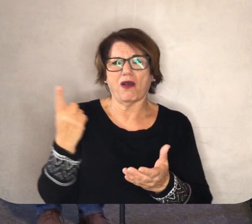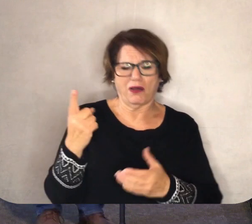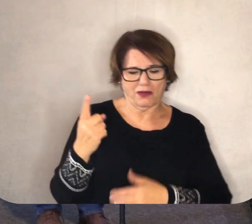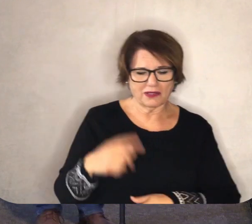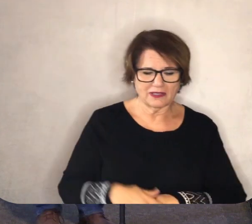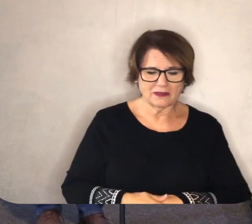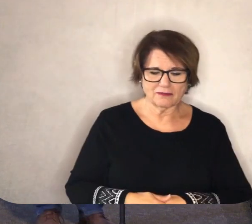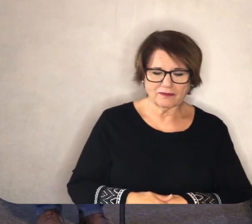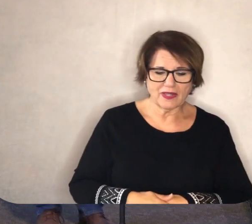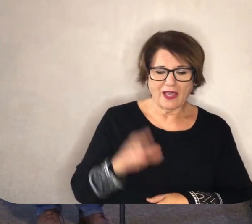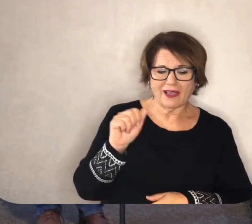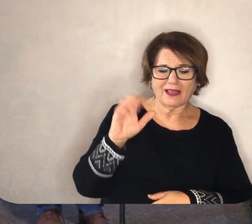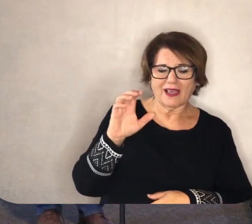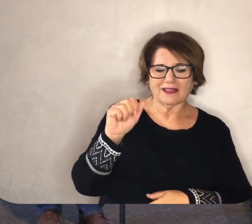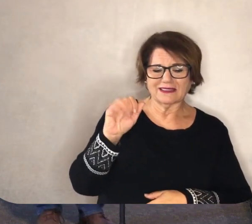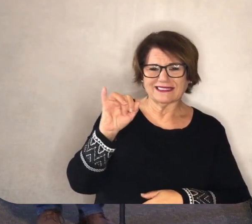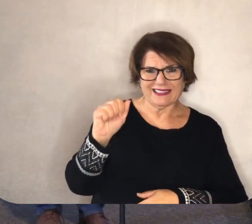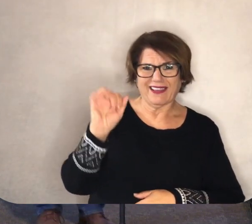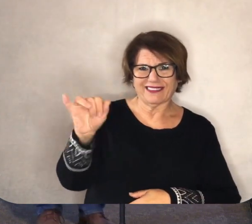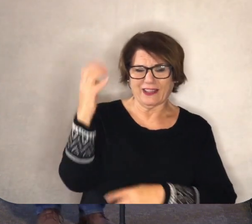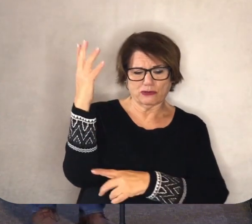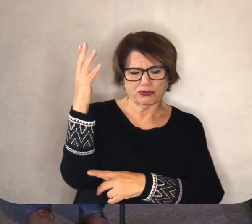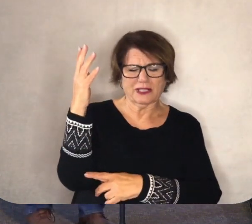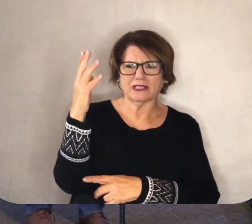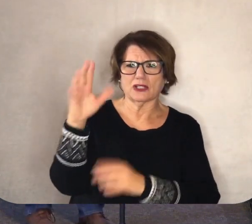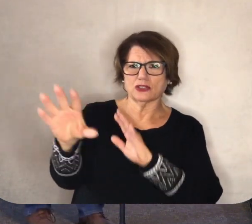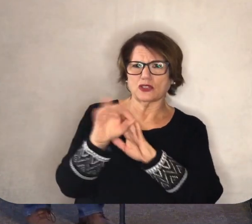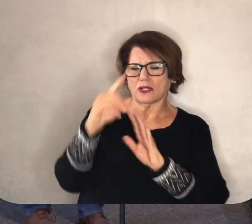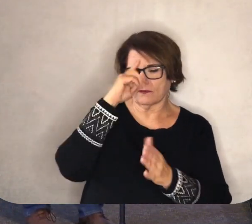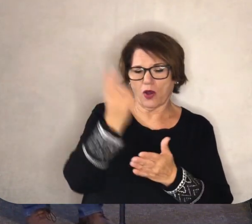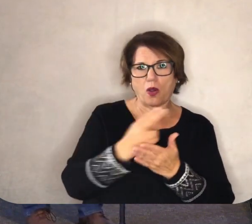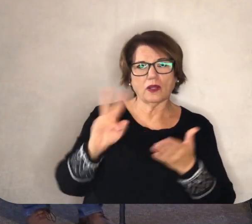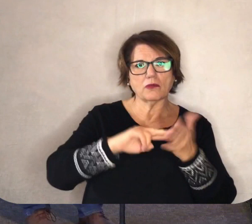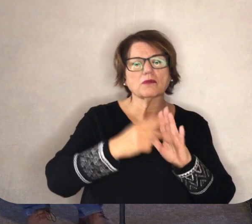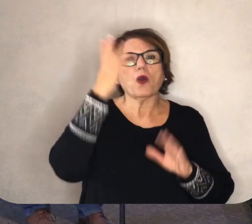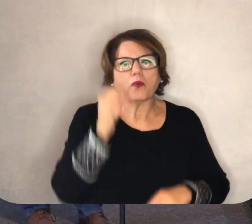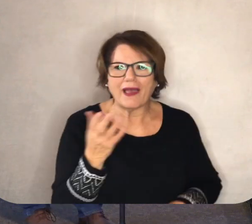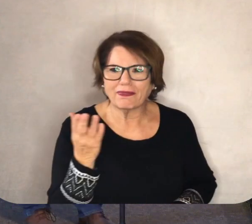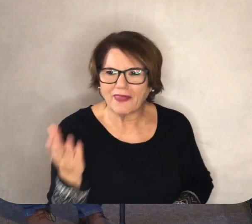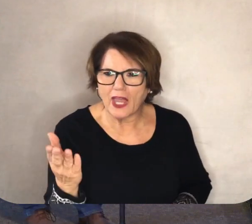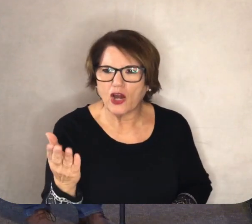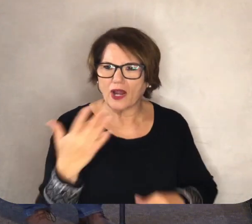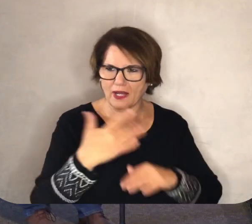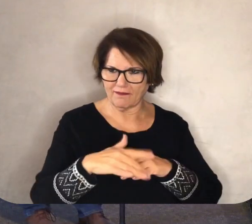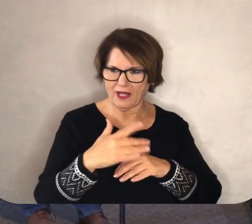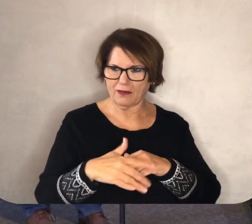Acacia was chosen for a holy purpose simply because it was there and it was available.